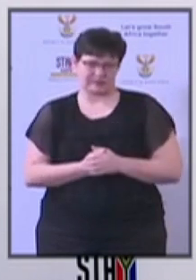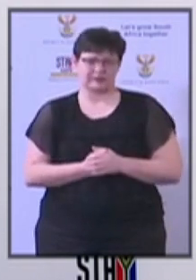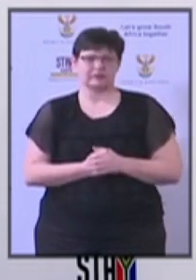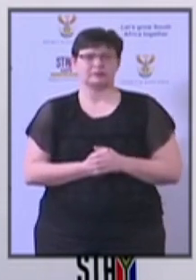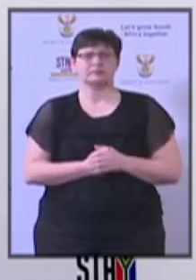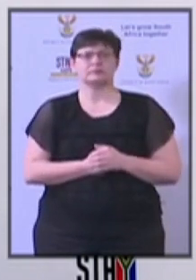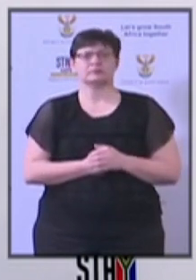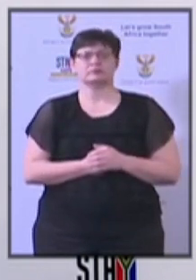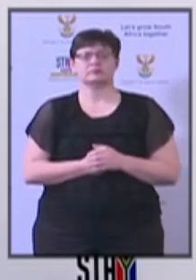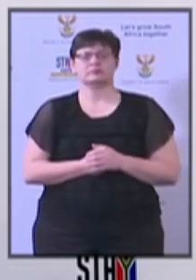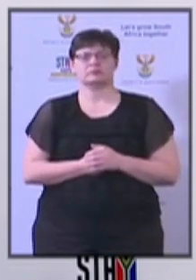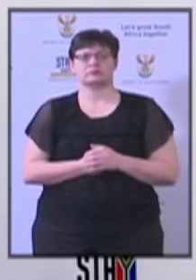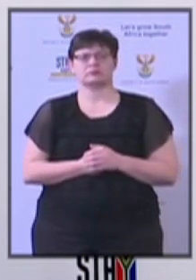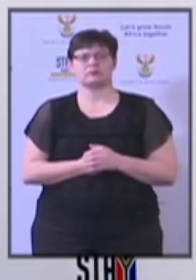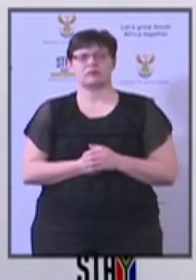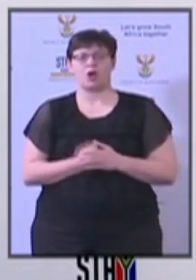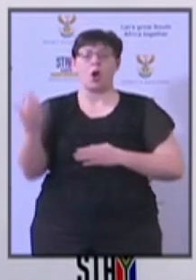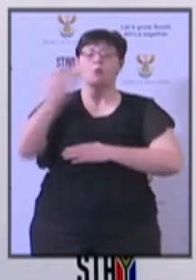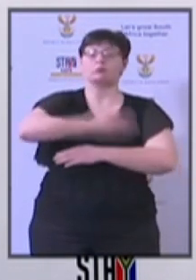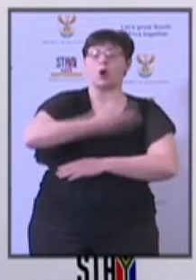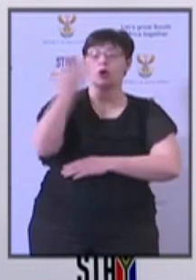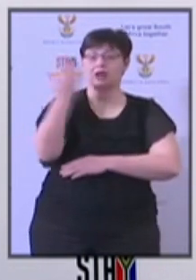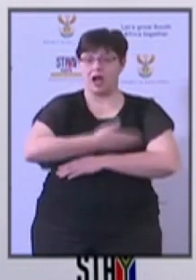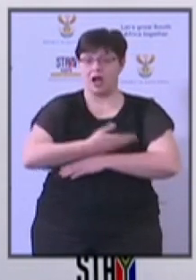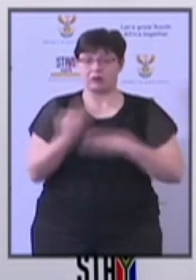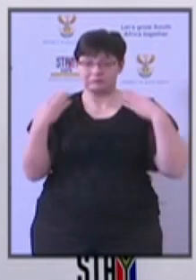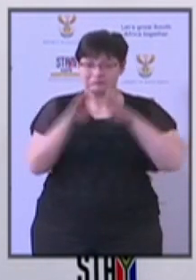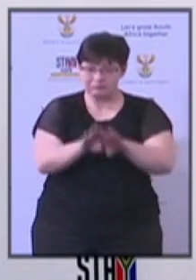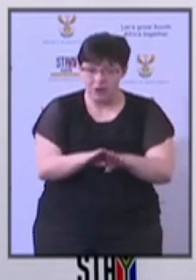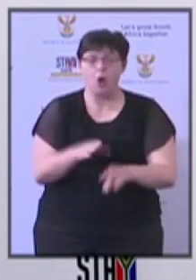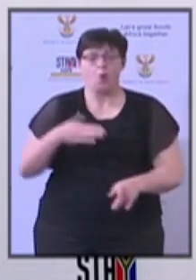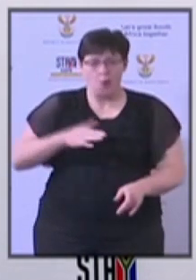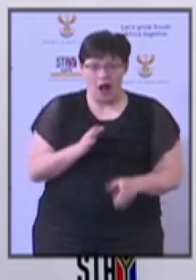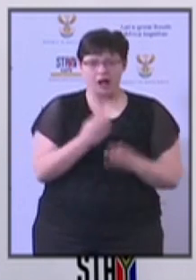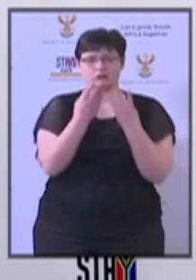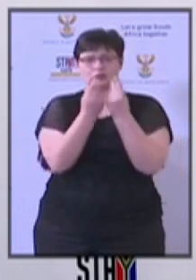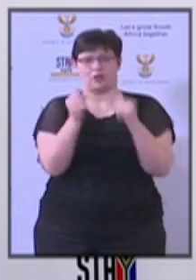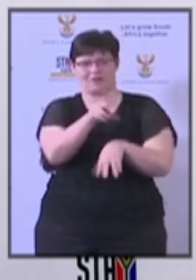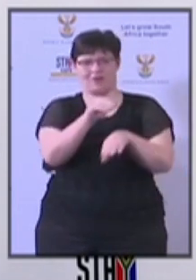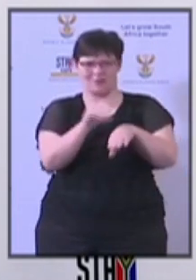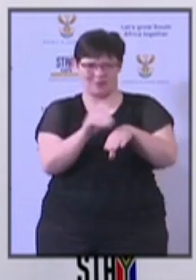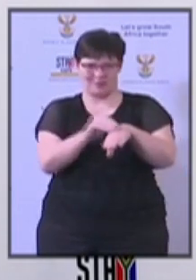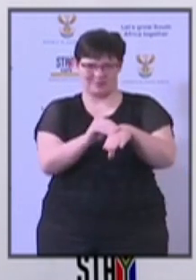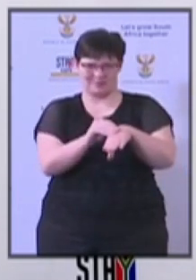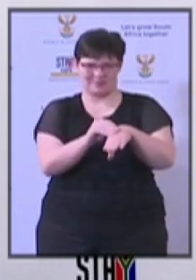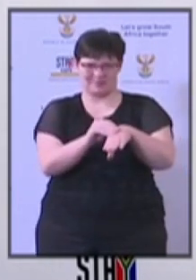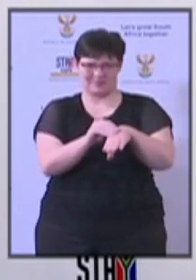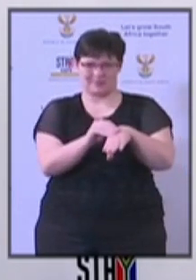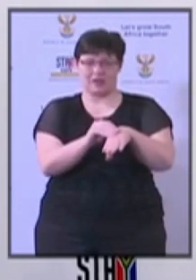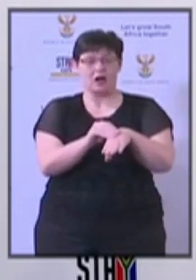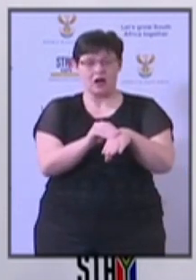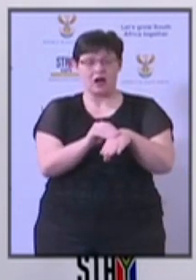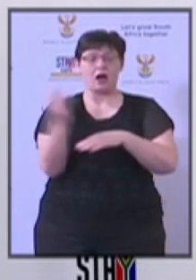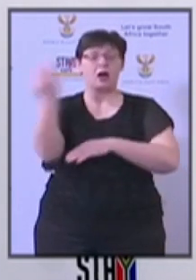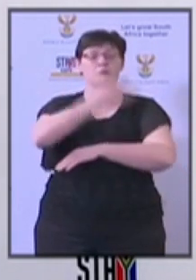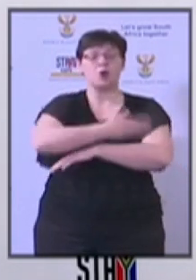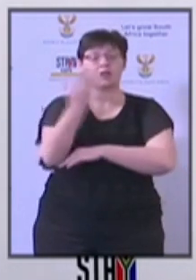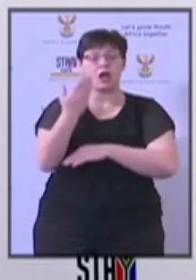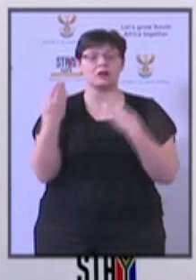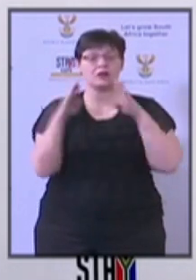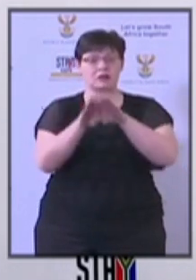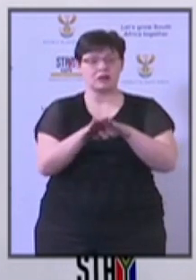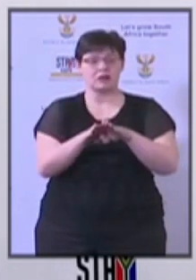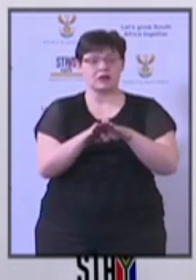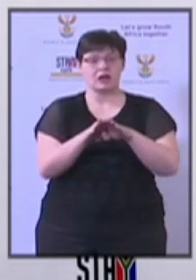of closing our borders was to try and solve this problem. But remember, the borders which we closed the border